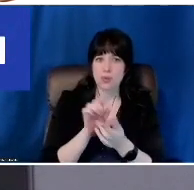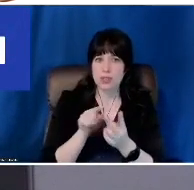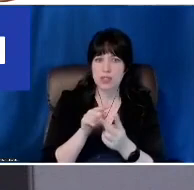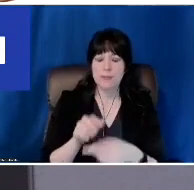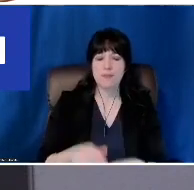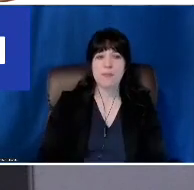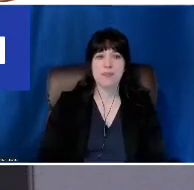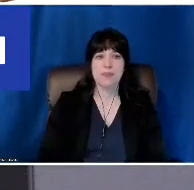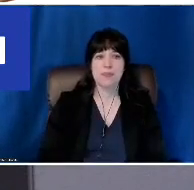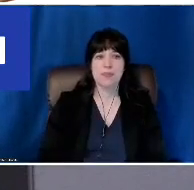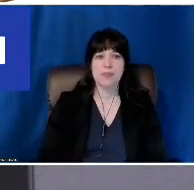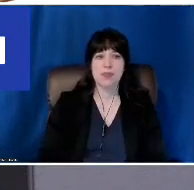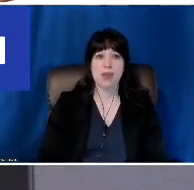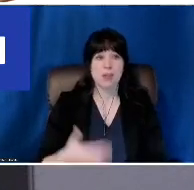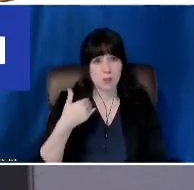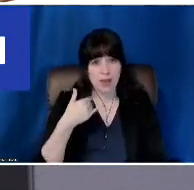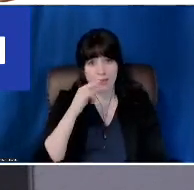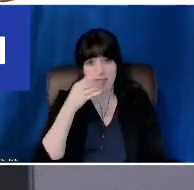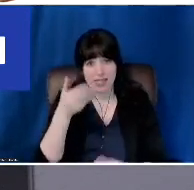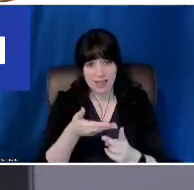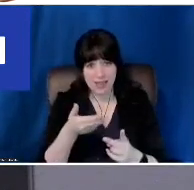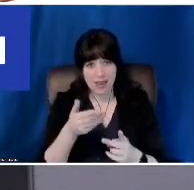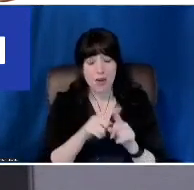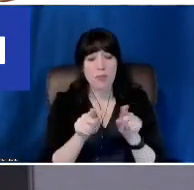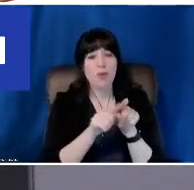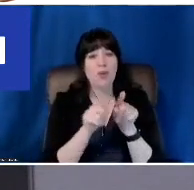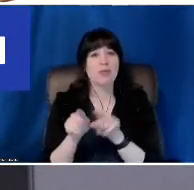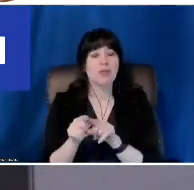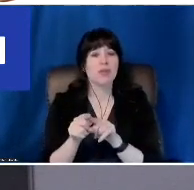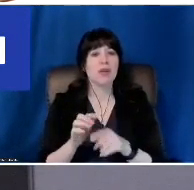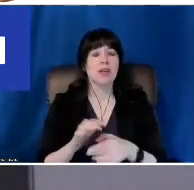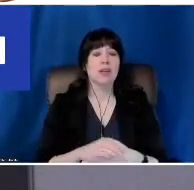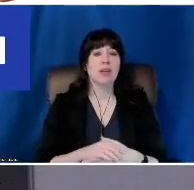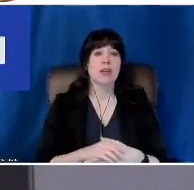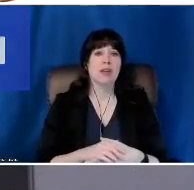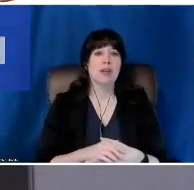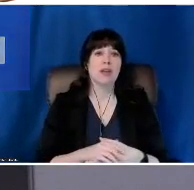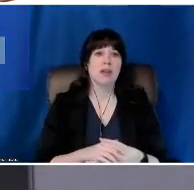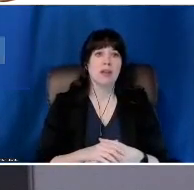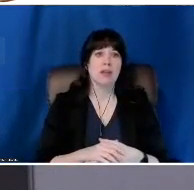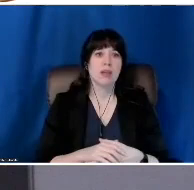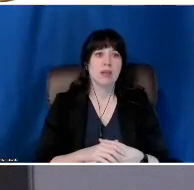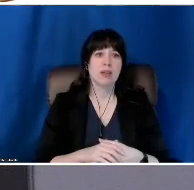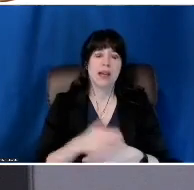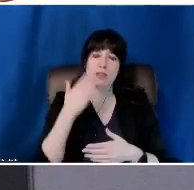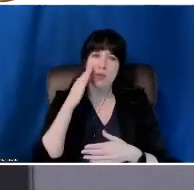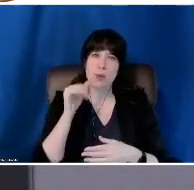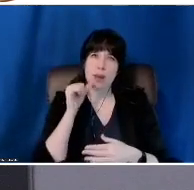you got the kids there. Yeah. But also something I don't have, you know, I don't have this information, but